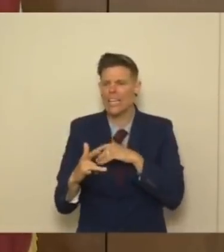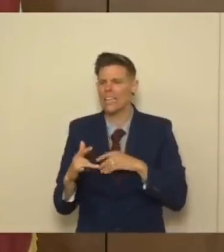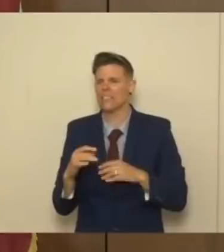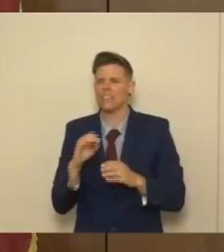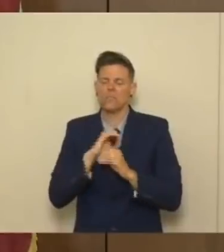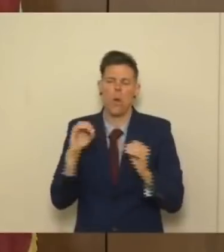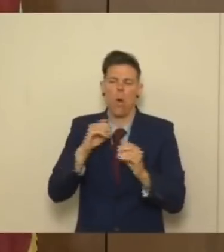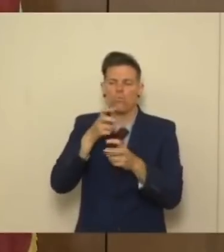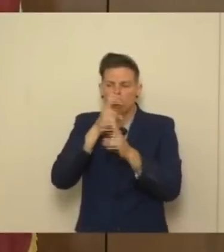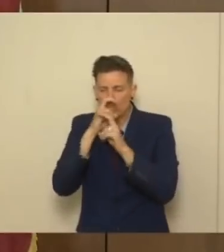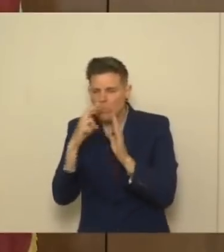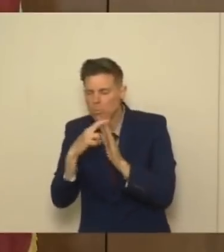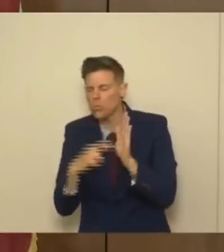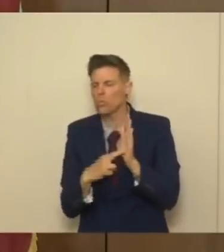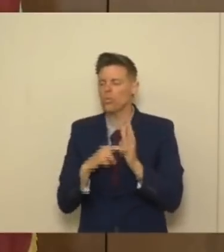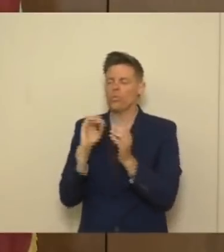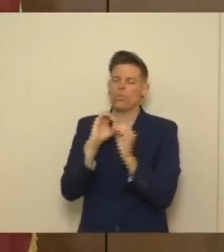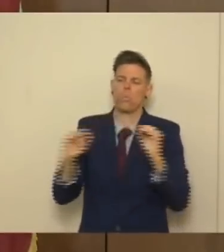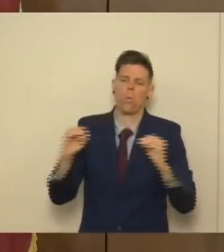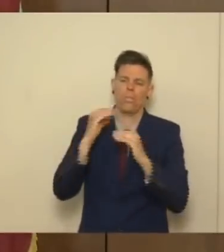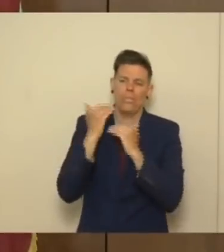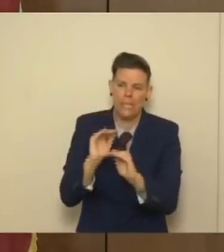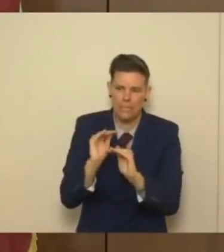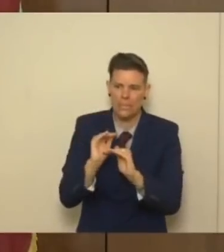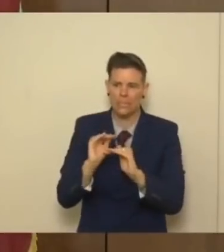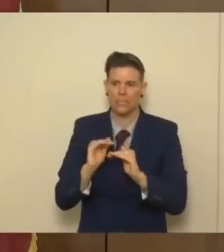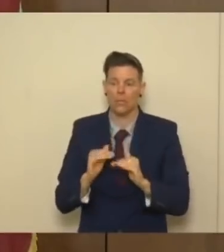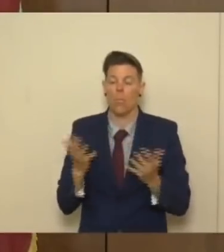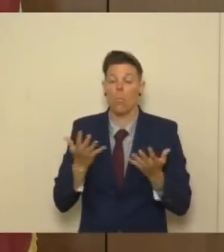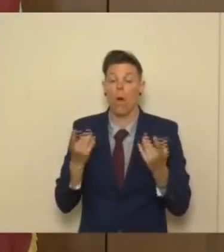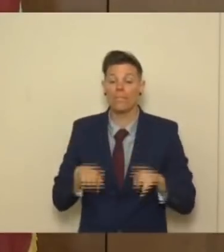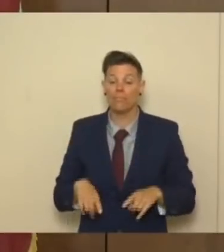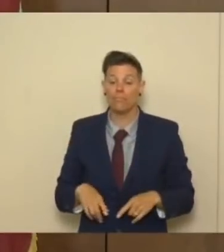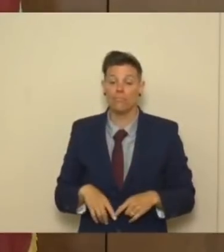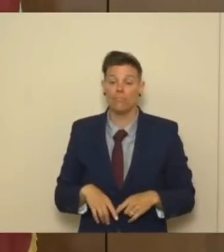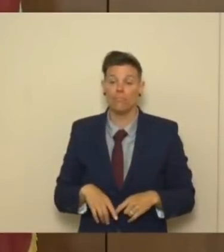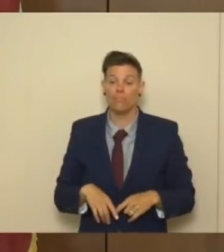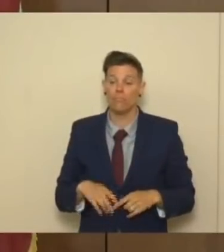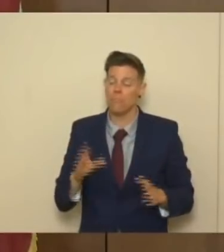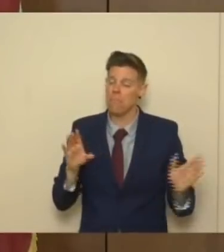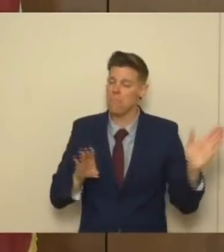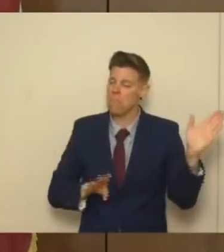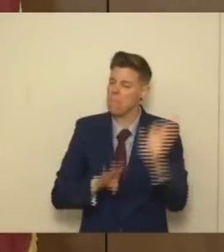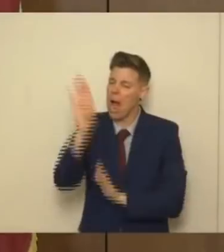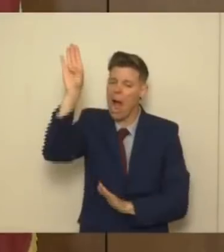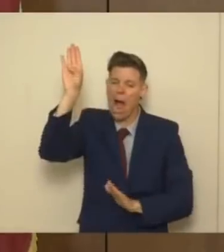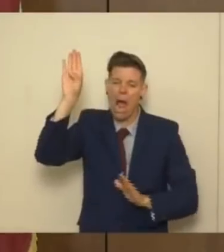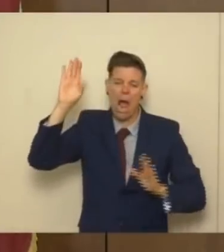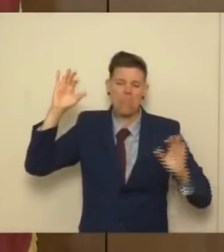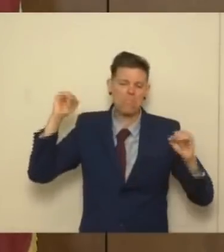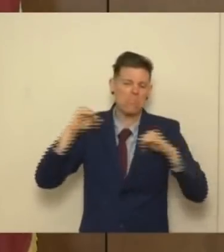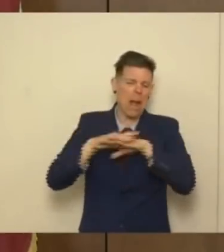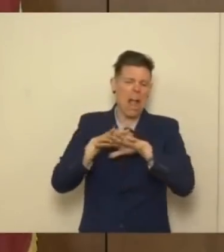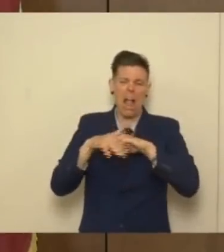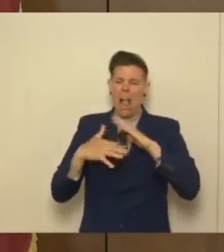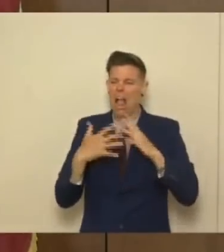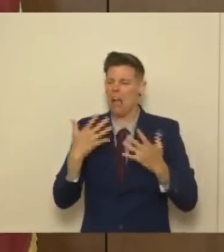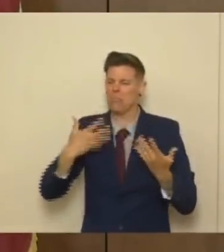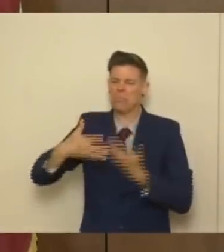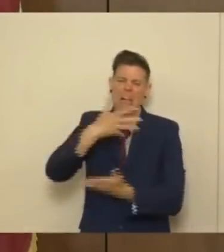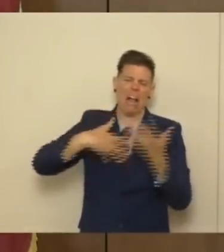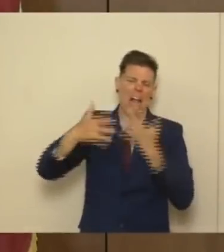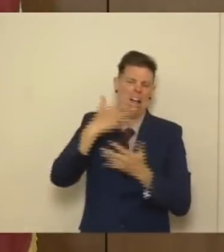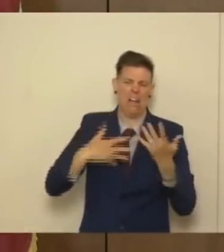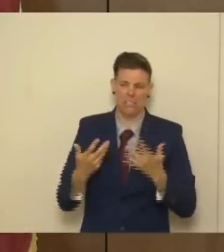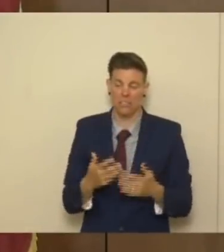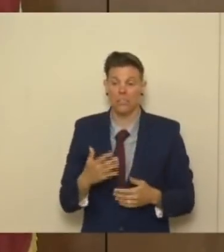has happened? An explosion of cases. What do I want? I want kids to safely go back to school. I want to make sure that we